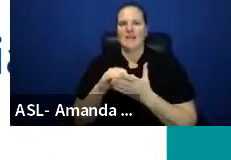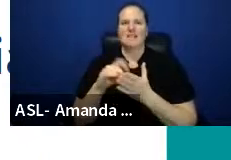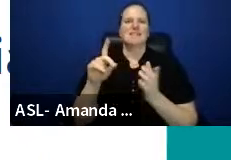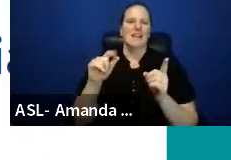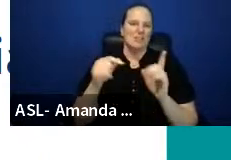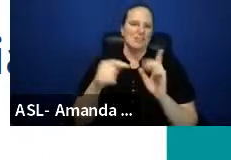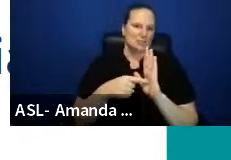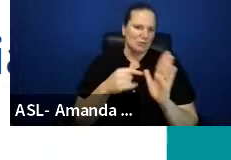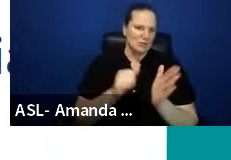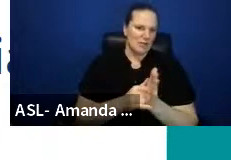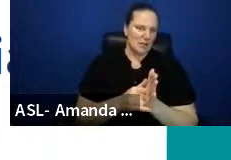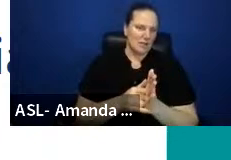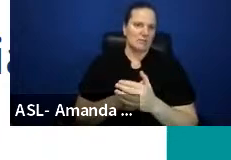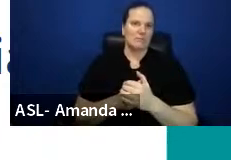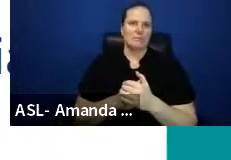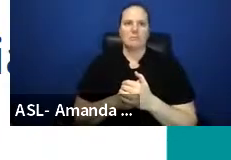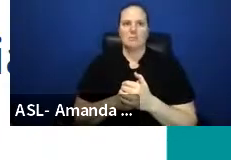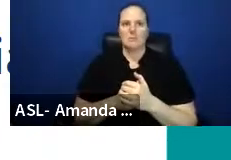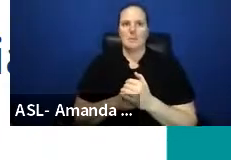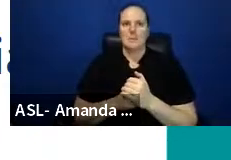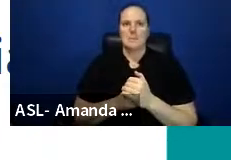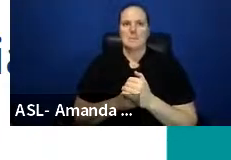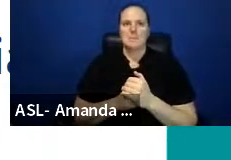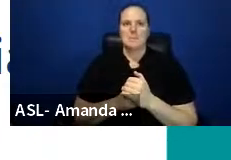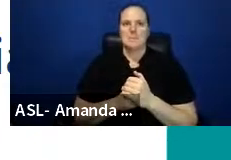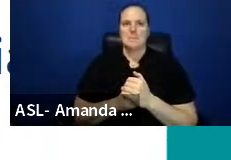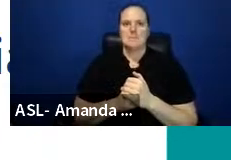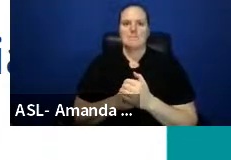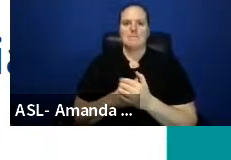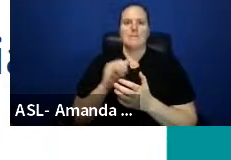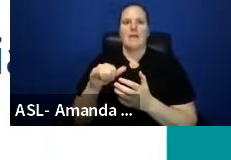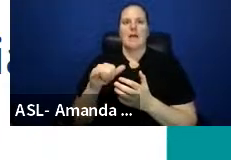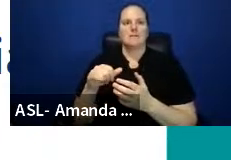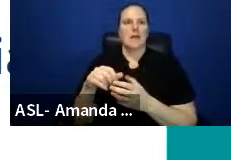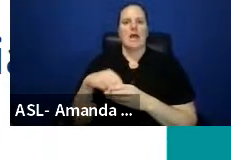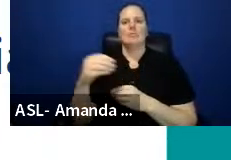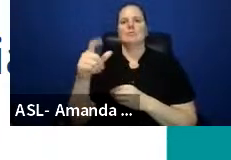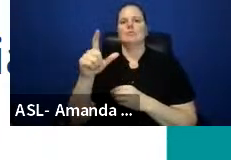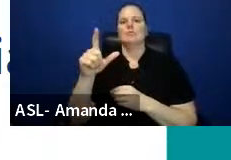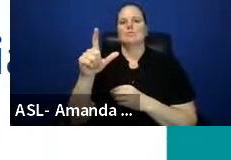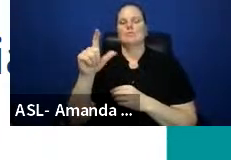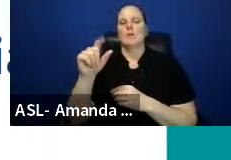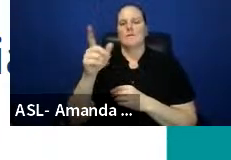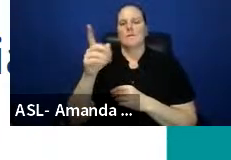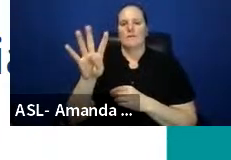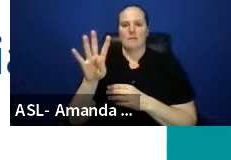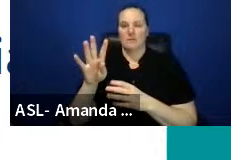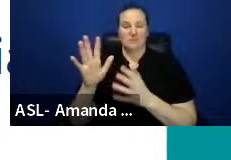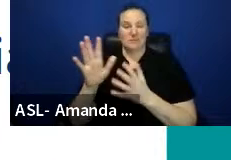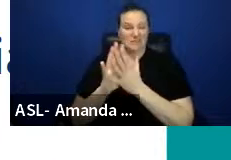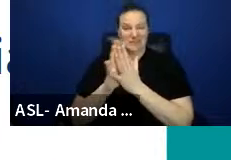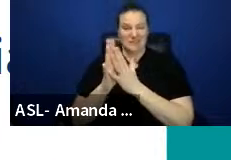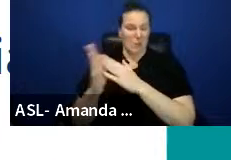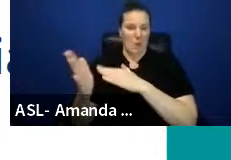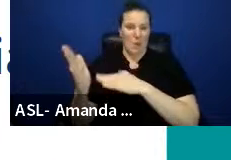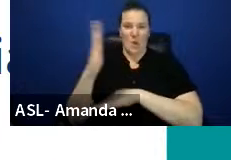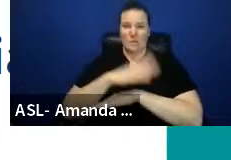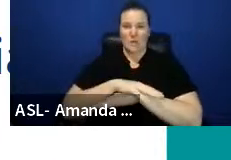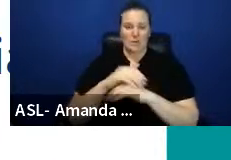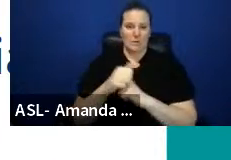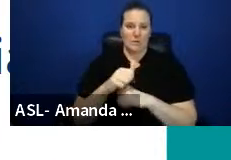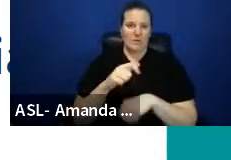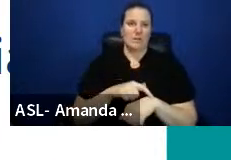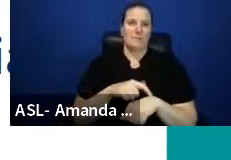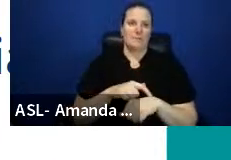showing. This prediction out to 2045 is predicting congestion lasting all day on the time periods. And